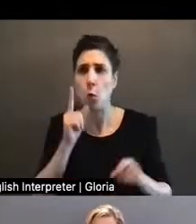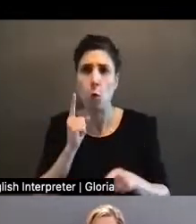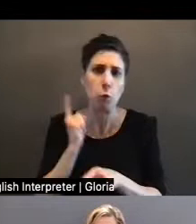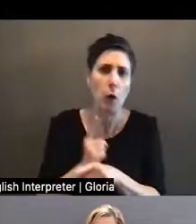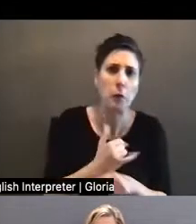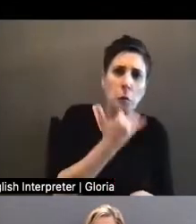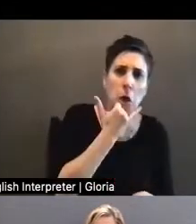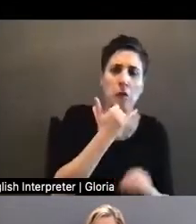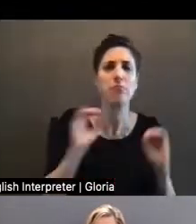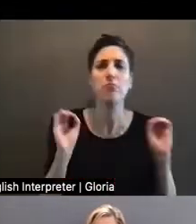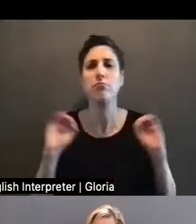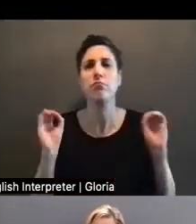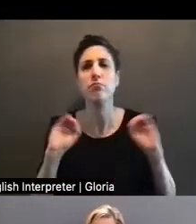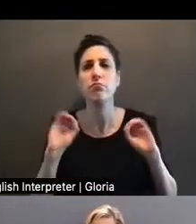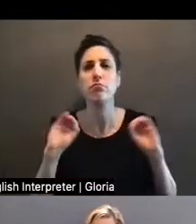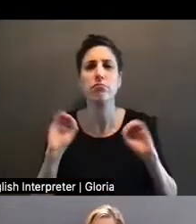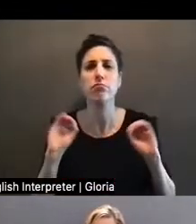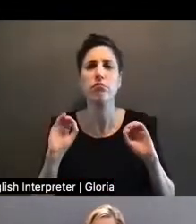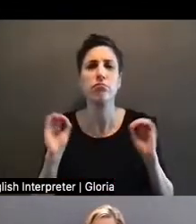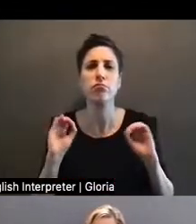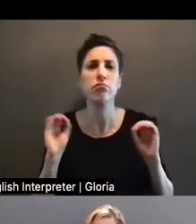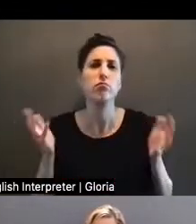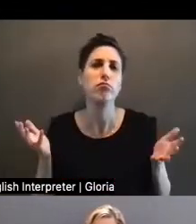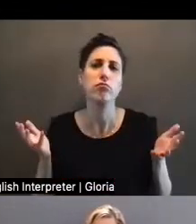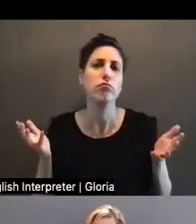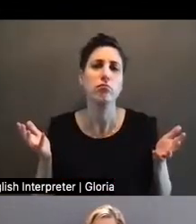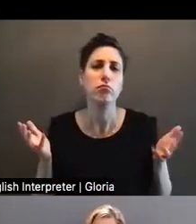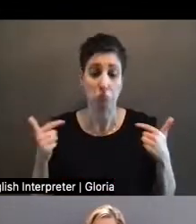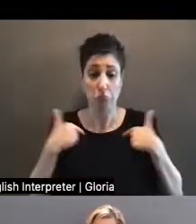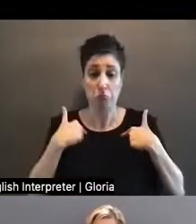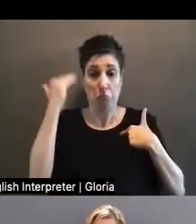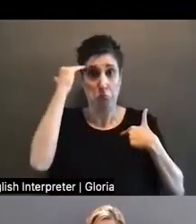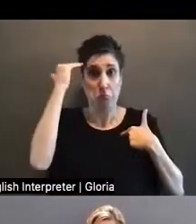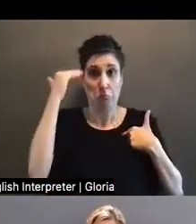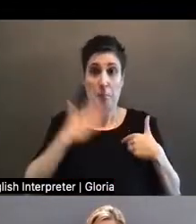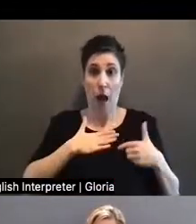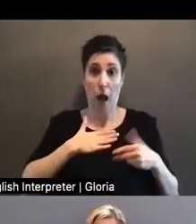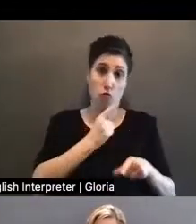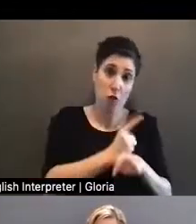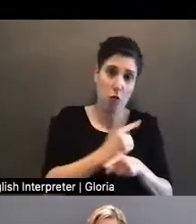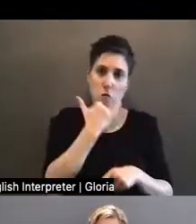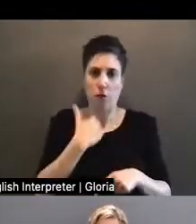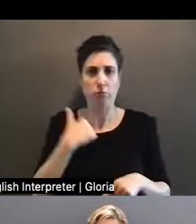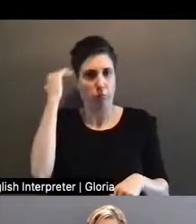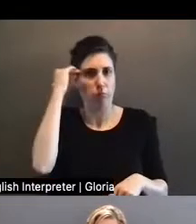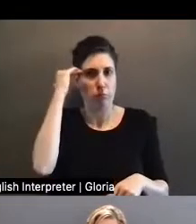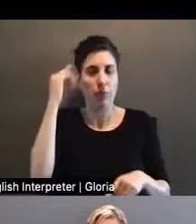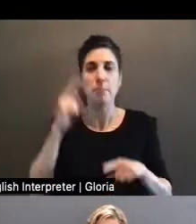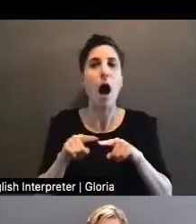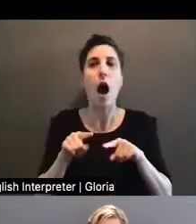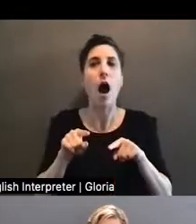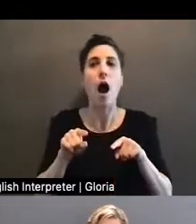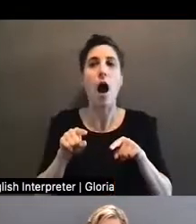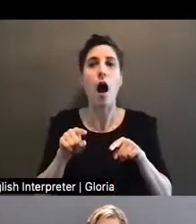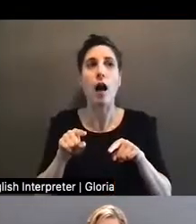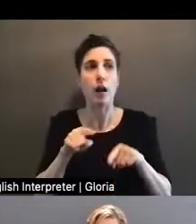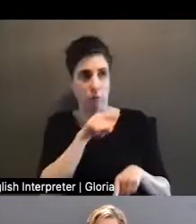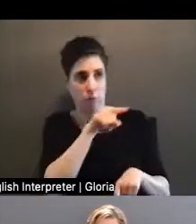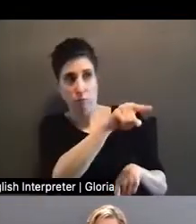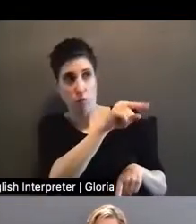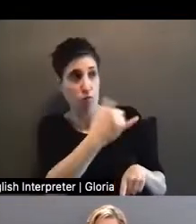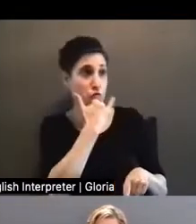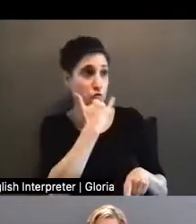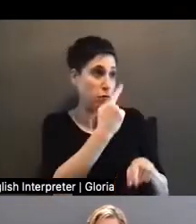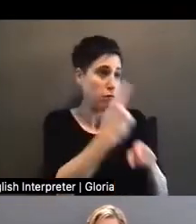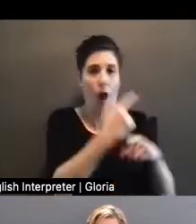right, but other people won't know. So when we do this, it gives us a little leaderboard, and